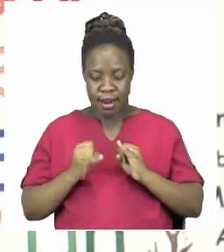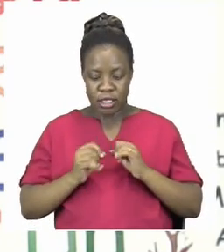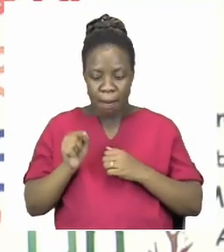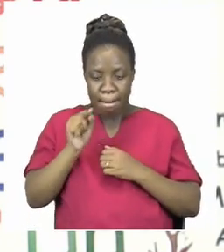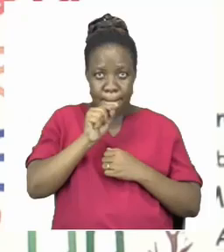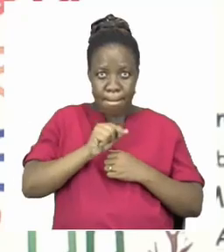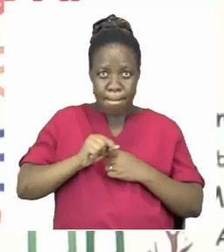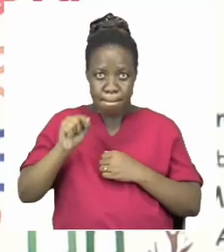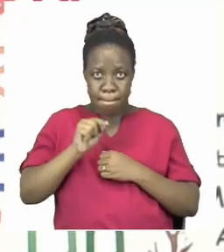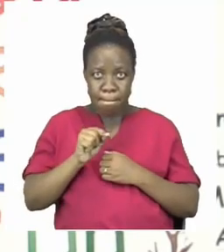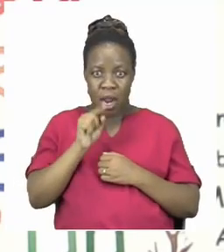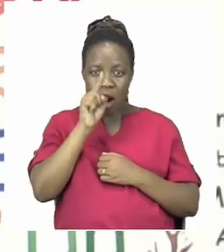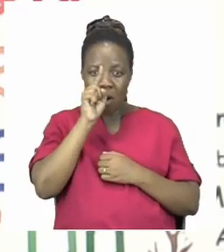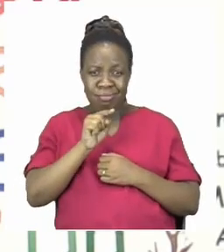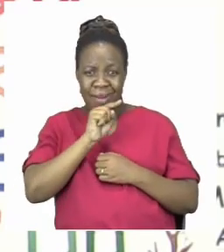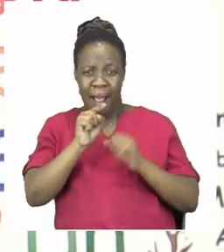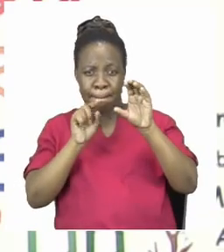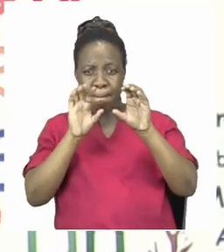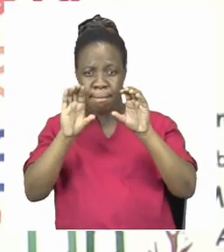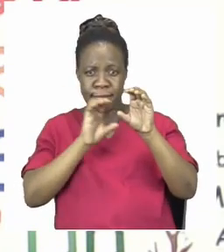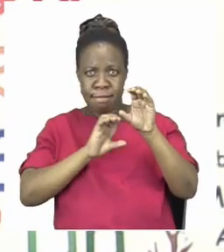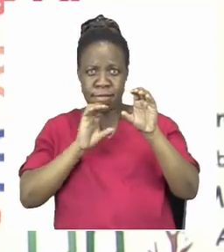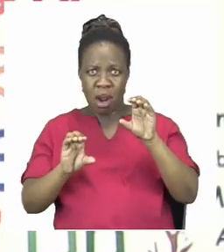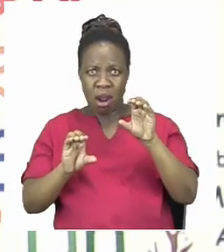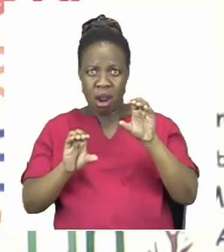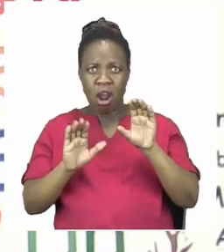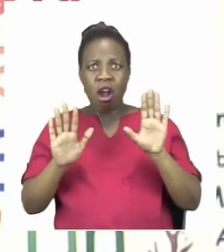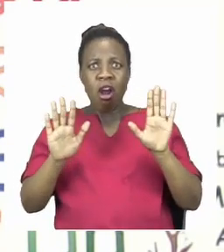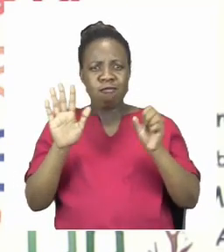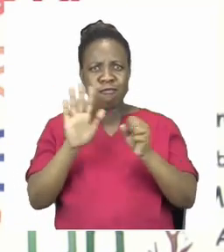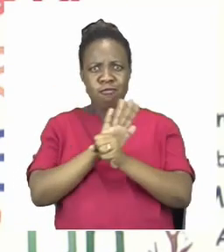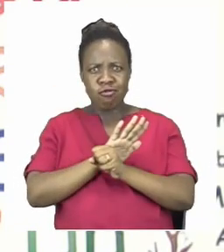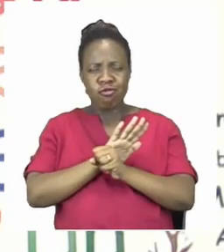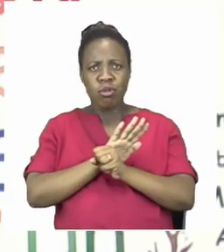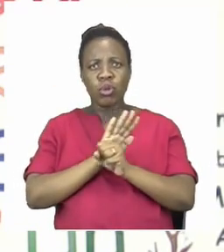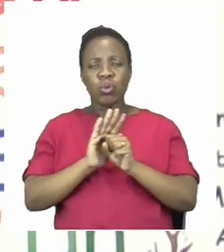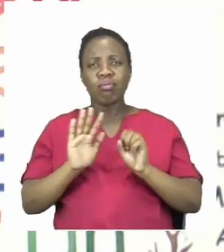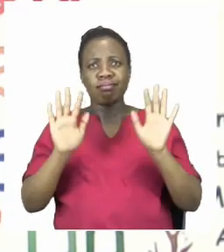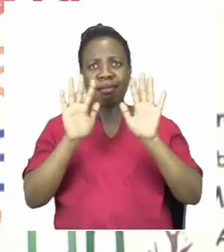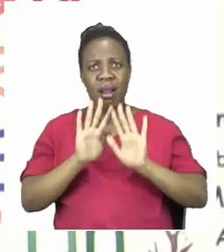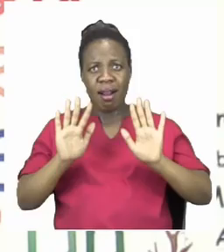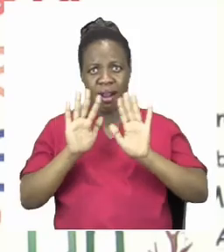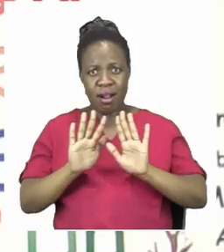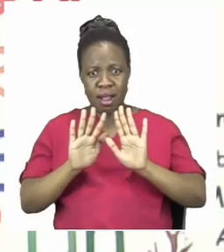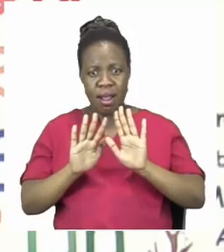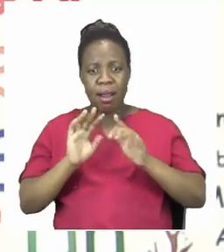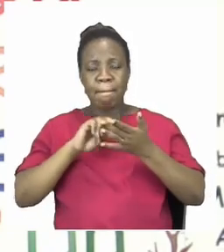that I'm going to give you for you to answer all your questions. Half,